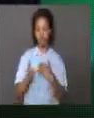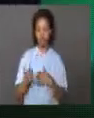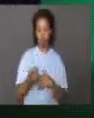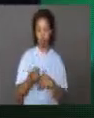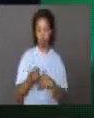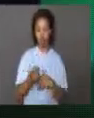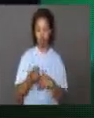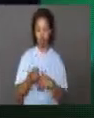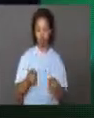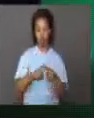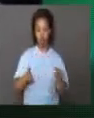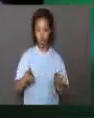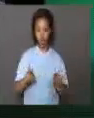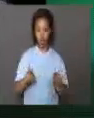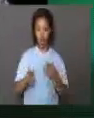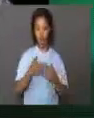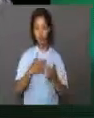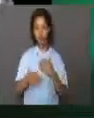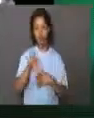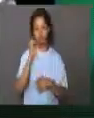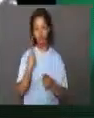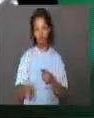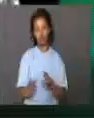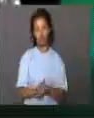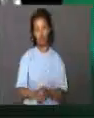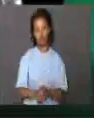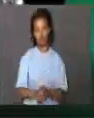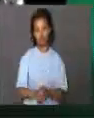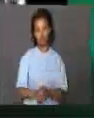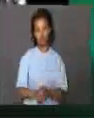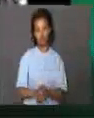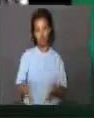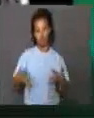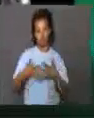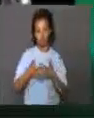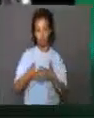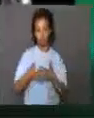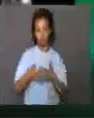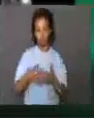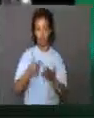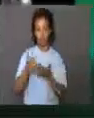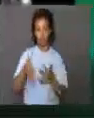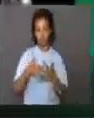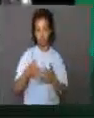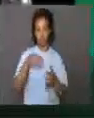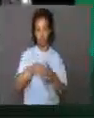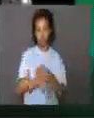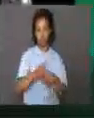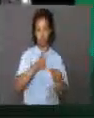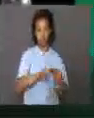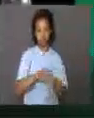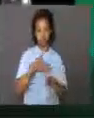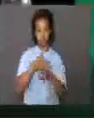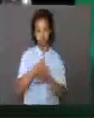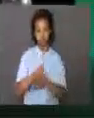will not be adequate. The mixture is placed in a centrifuge tub